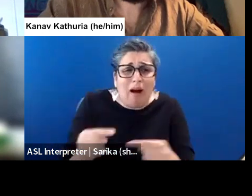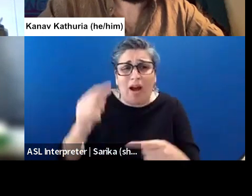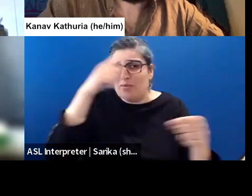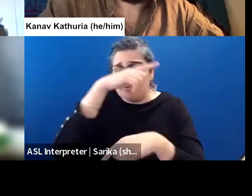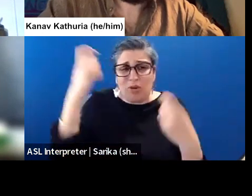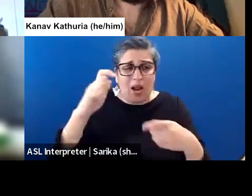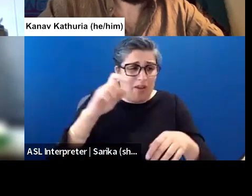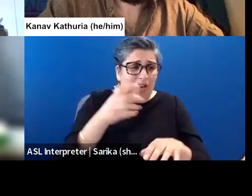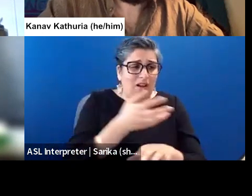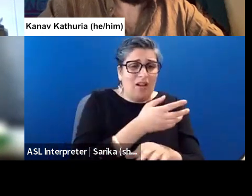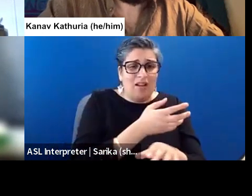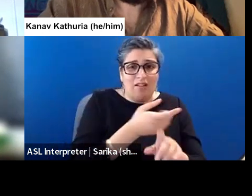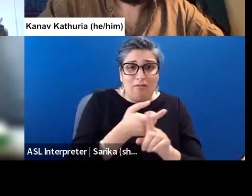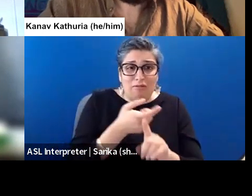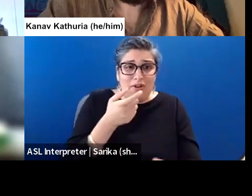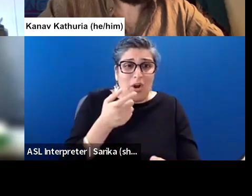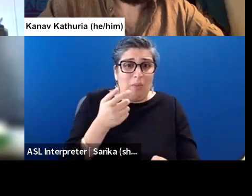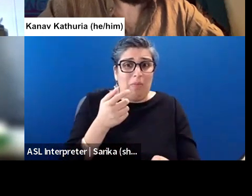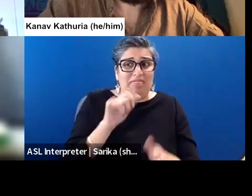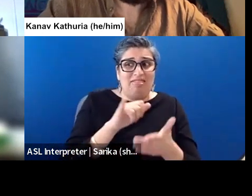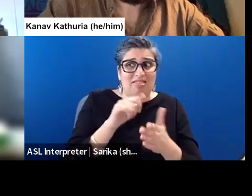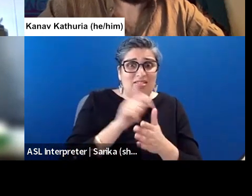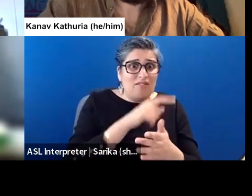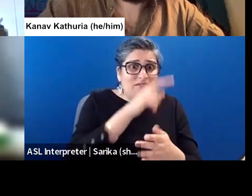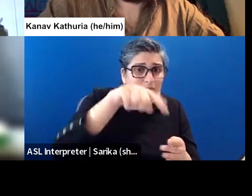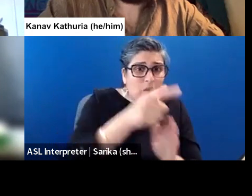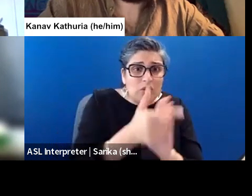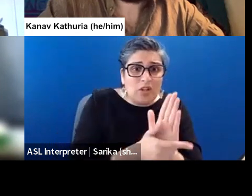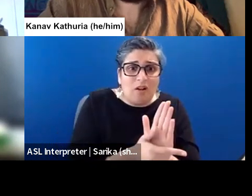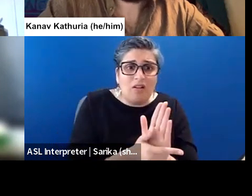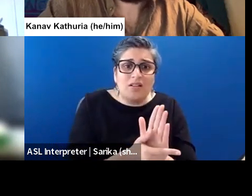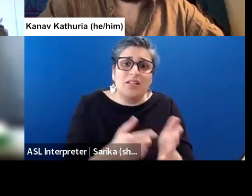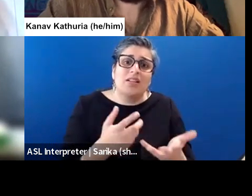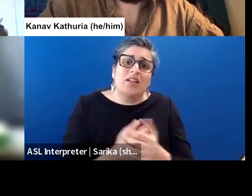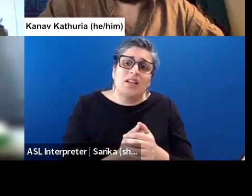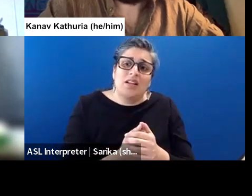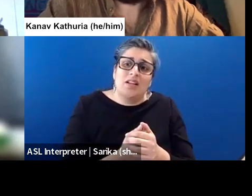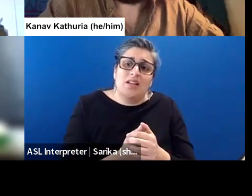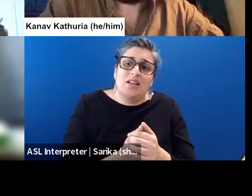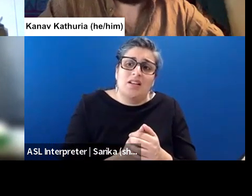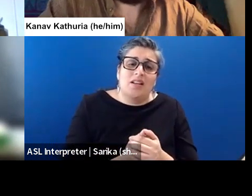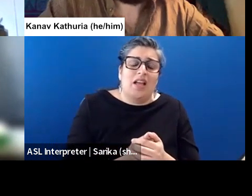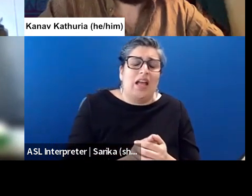by another act under the Clinton administration, which is the Adoption of Safe Families Act, and the absolute